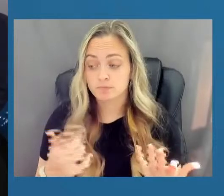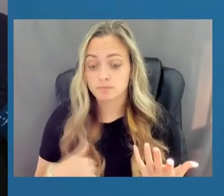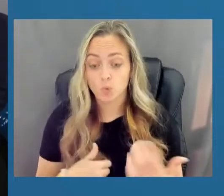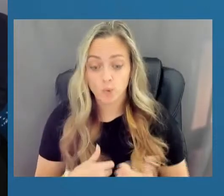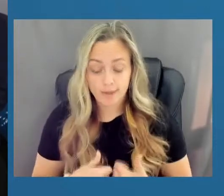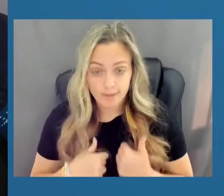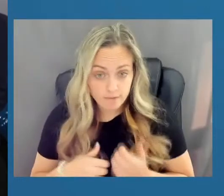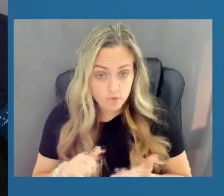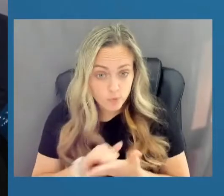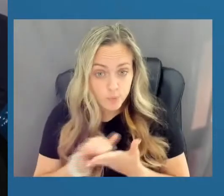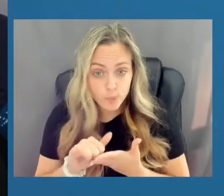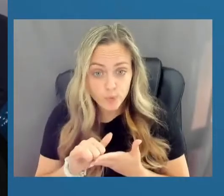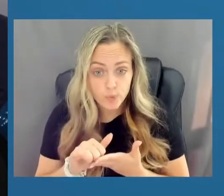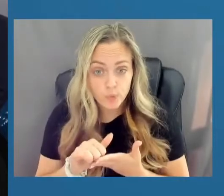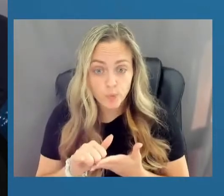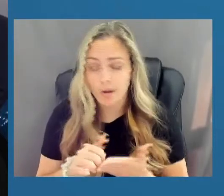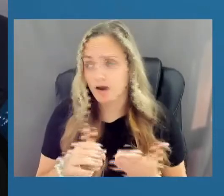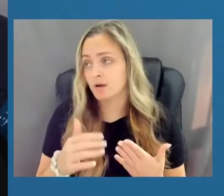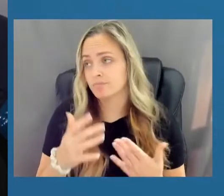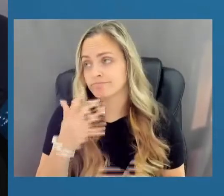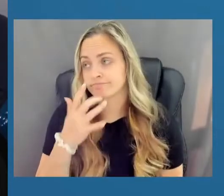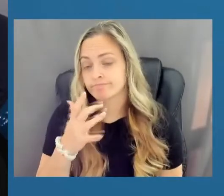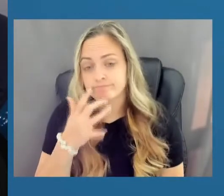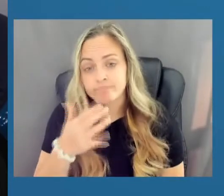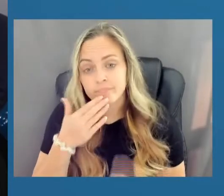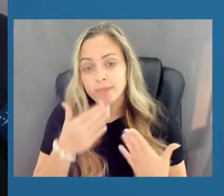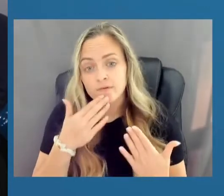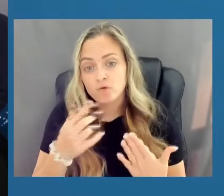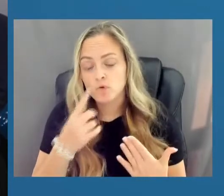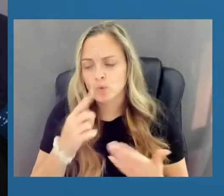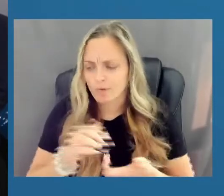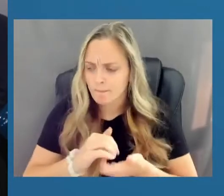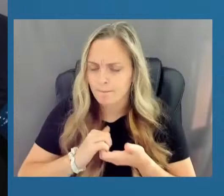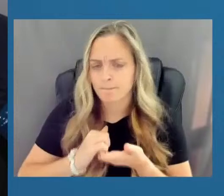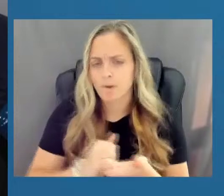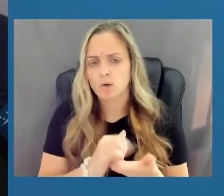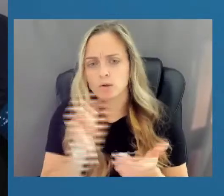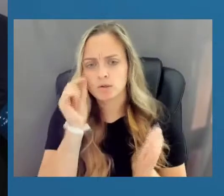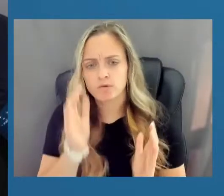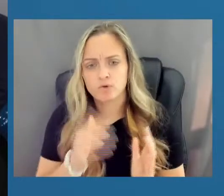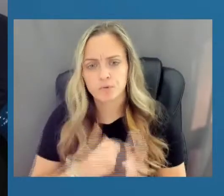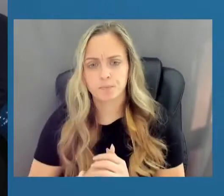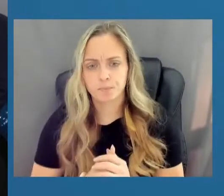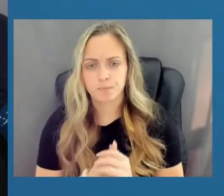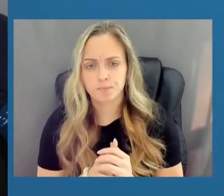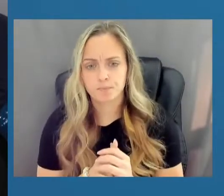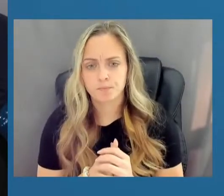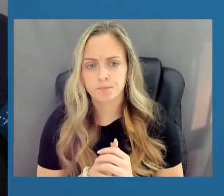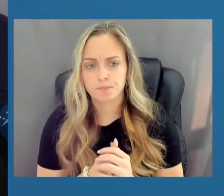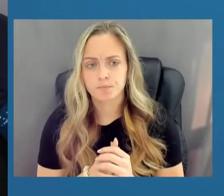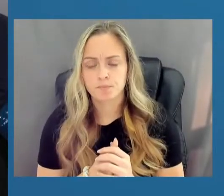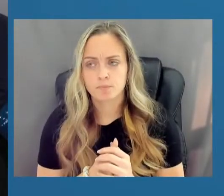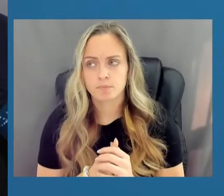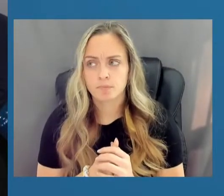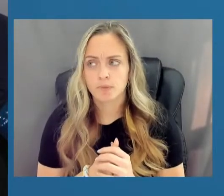York, and I'm grateful to have partners, the governor, the speaker,